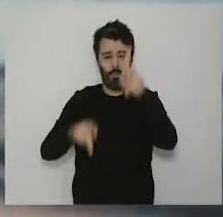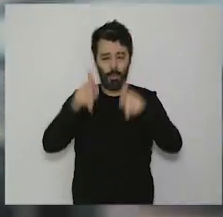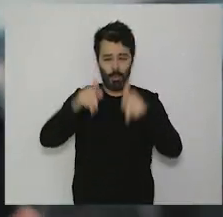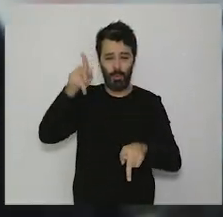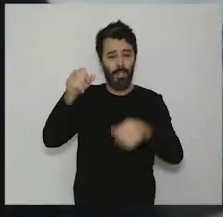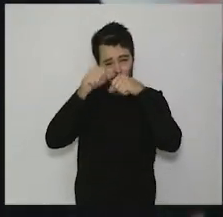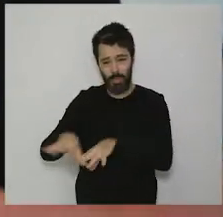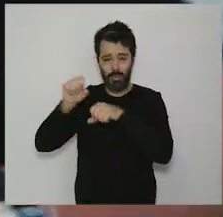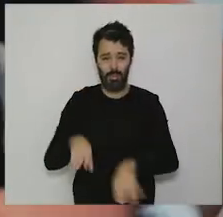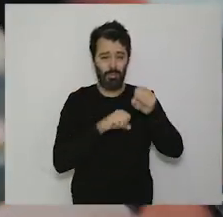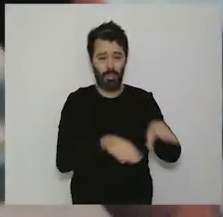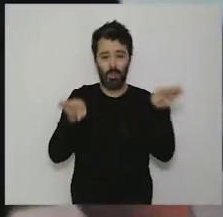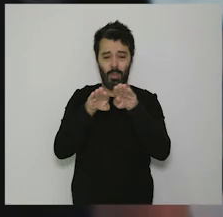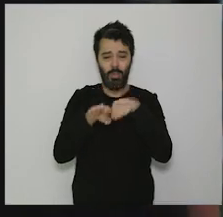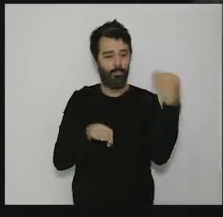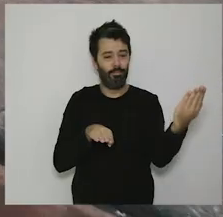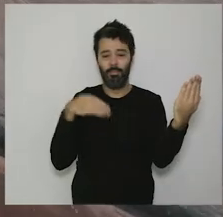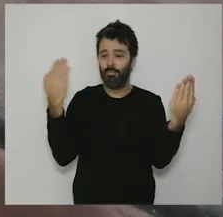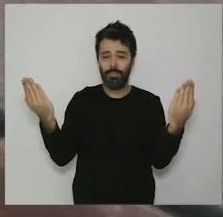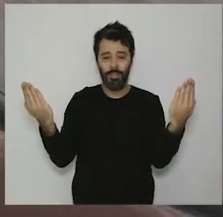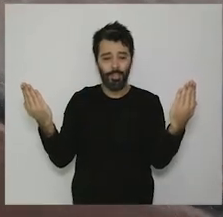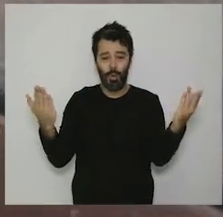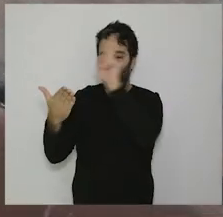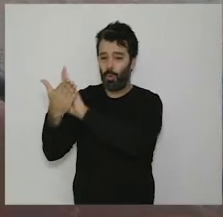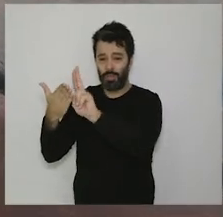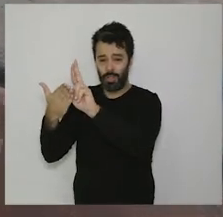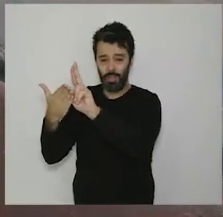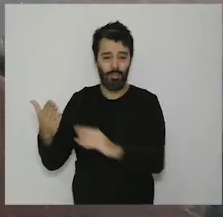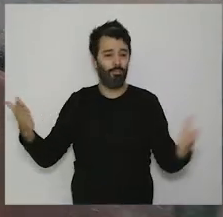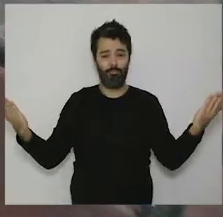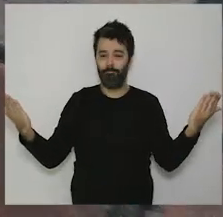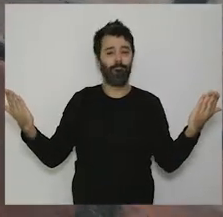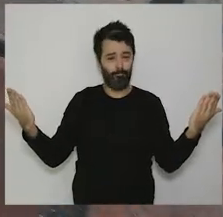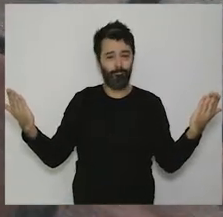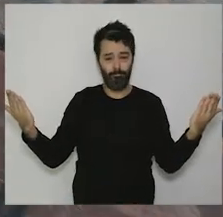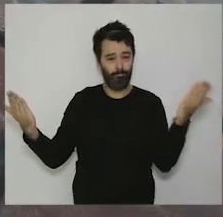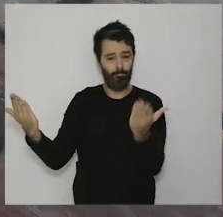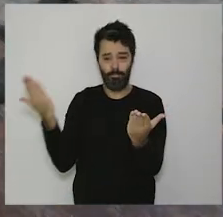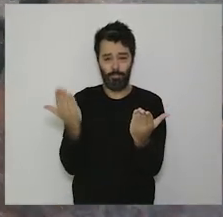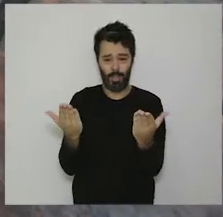the University of the people, alchemists of water, earth, and air.